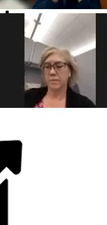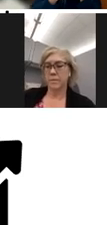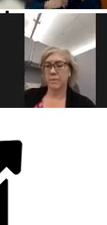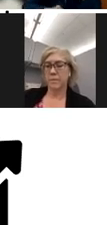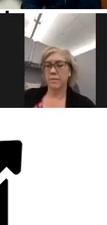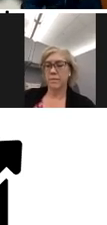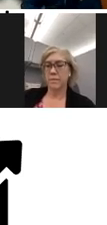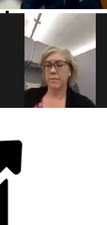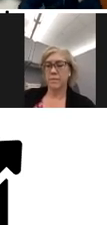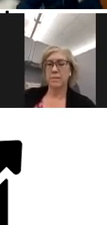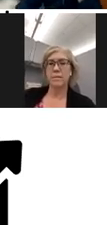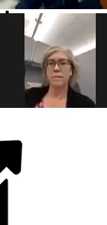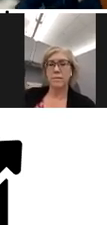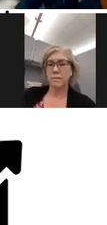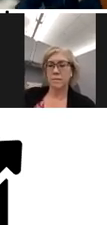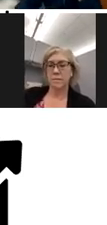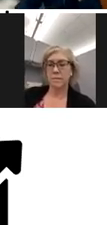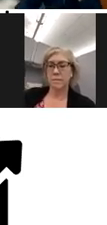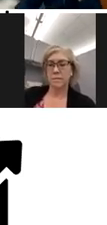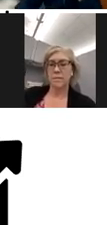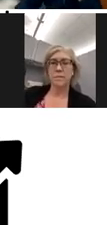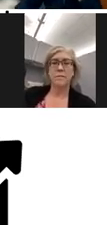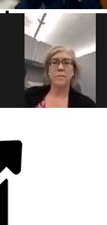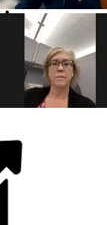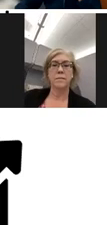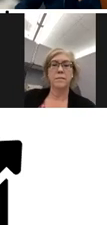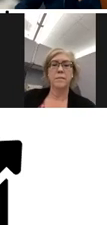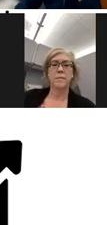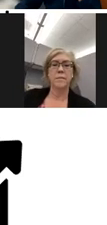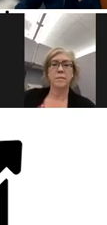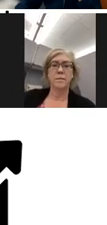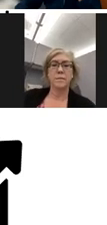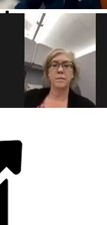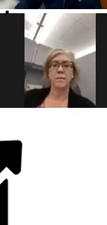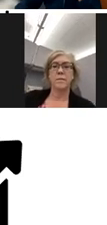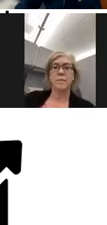$35,922. That's our average annual earnings for the program.